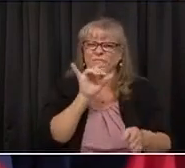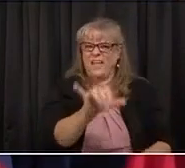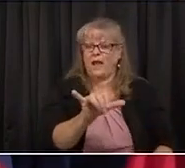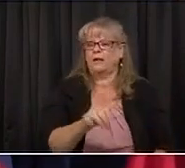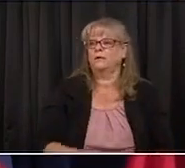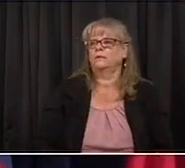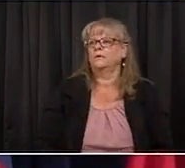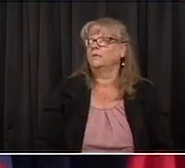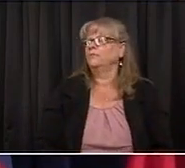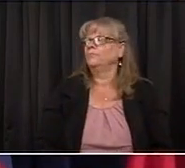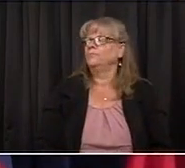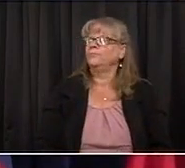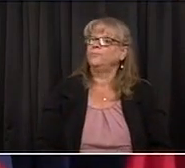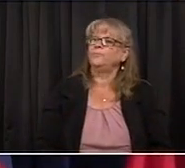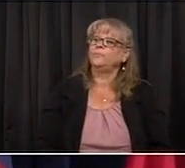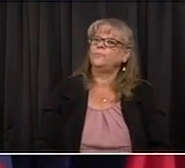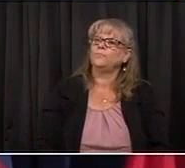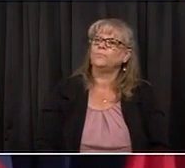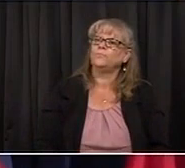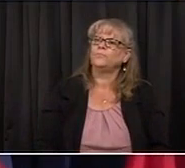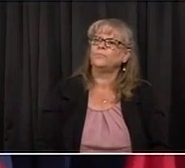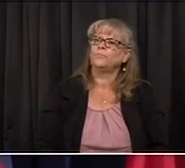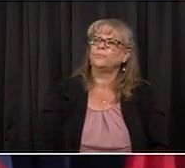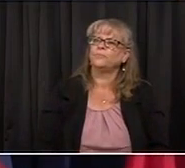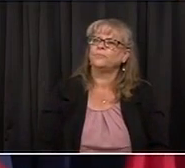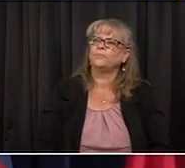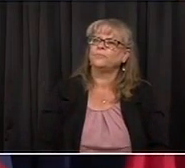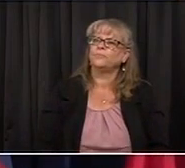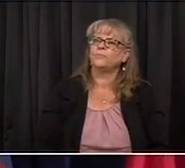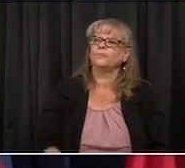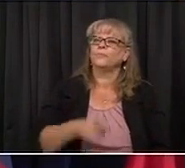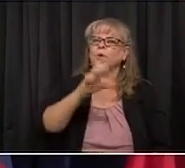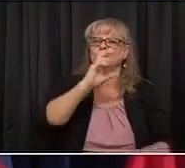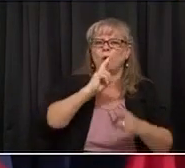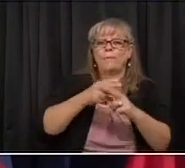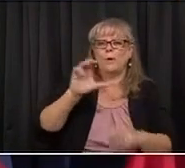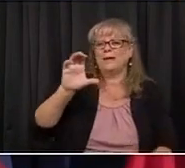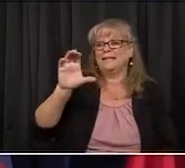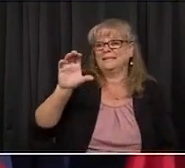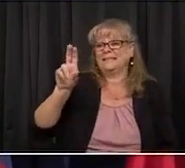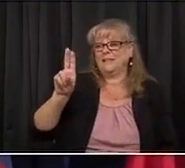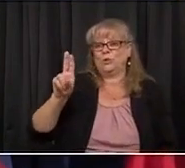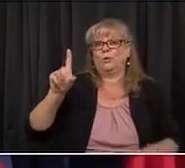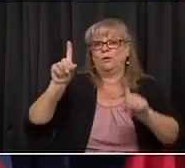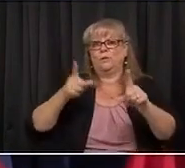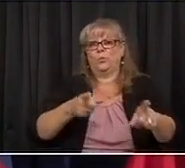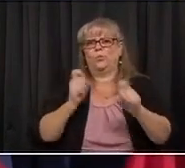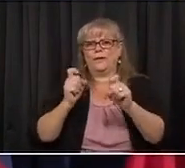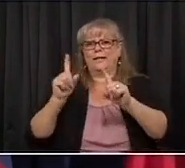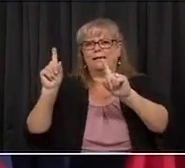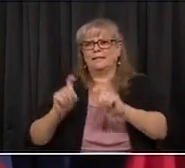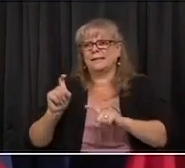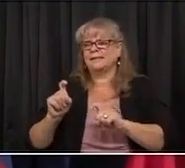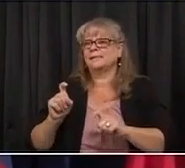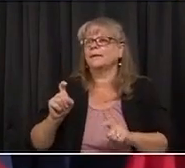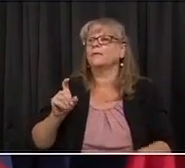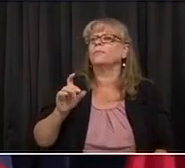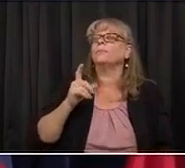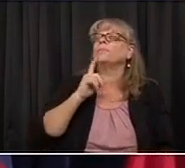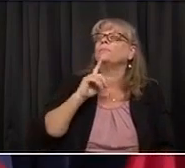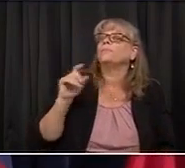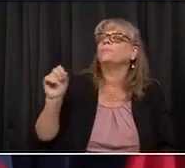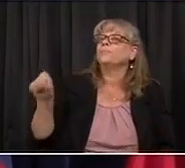talk more about that? I think you said CU rapid testing. Yeah. Can you talk more about Yeah, that? they made an announcement, which is why I'm talking about it, because we